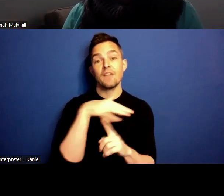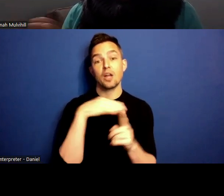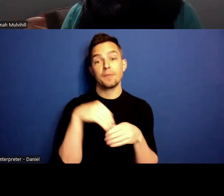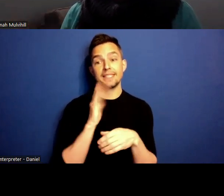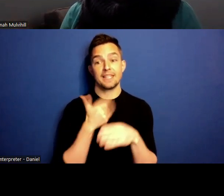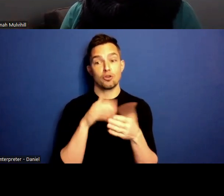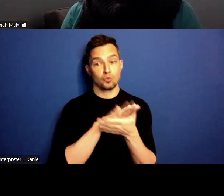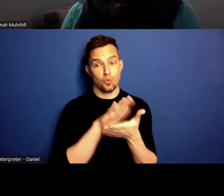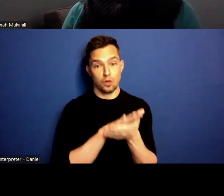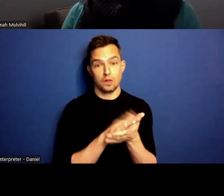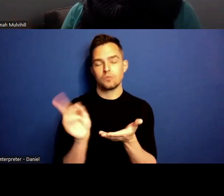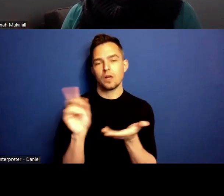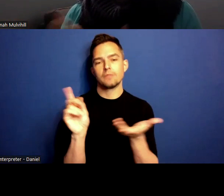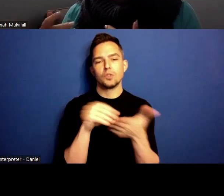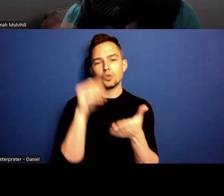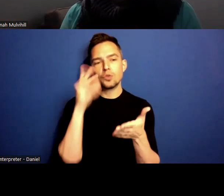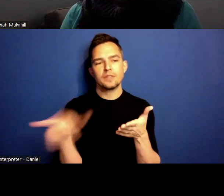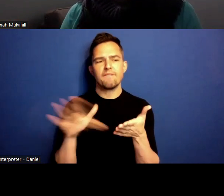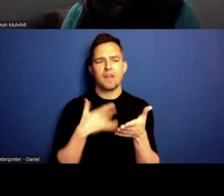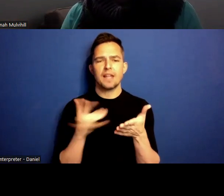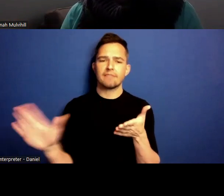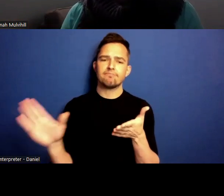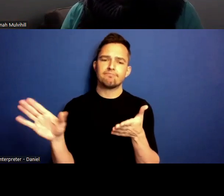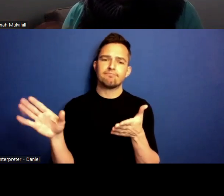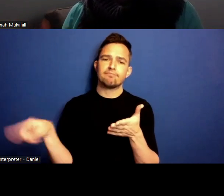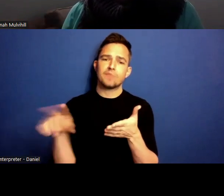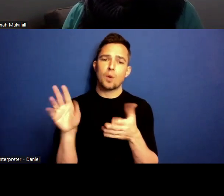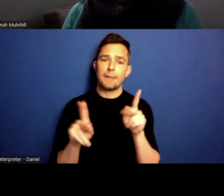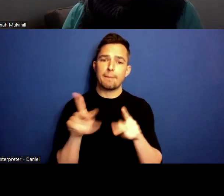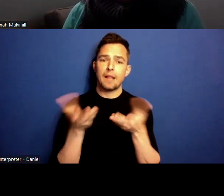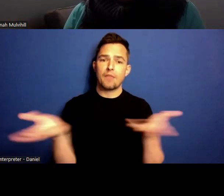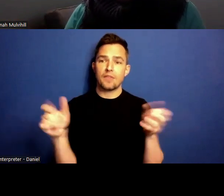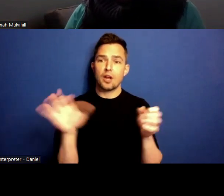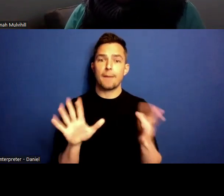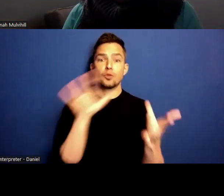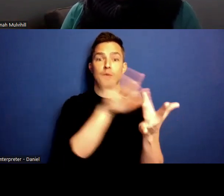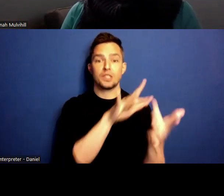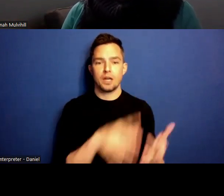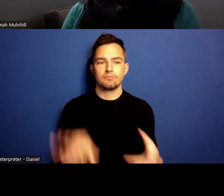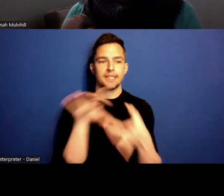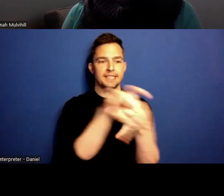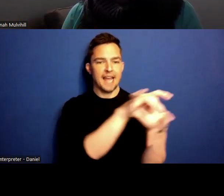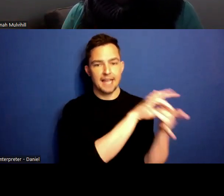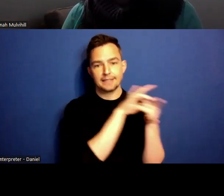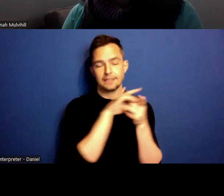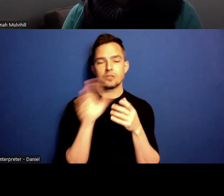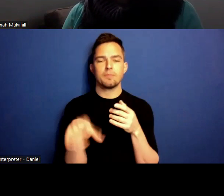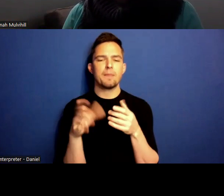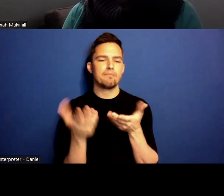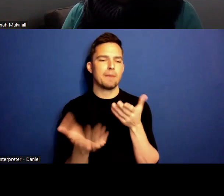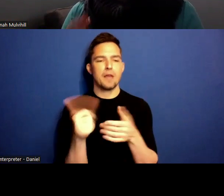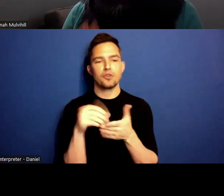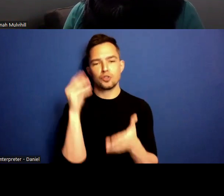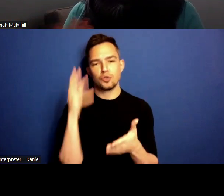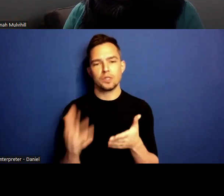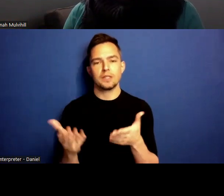schools where students felt that there were people that they could reach out to and connect with. So maybe that's other students, but maybe